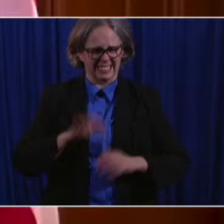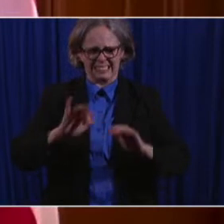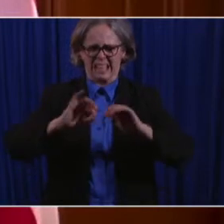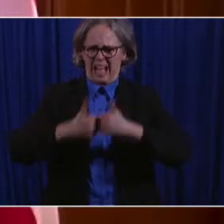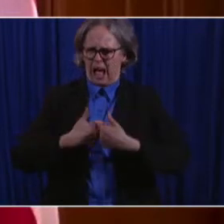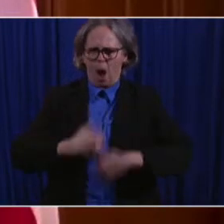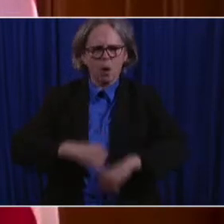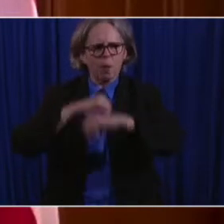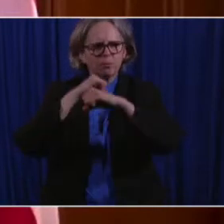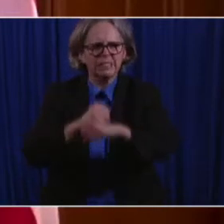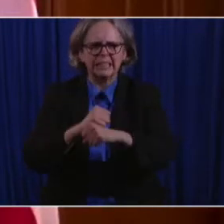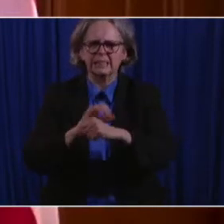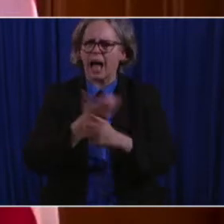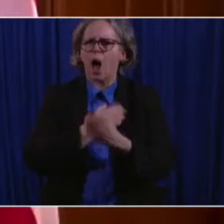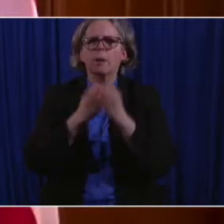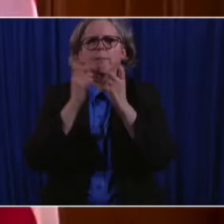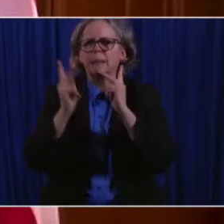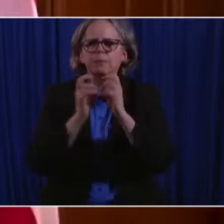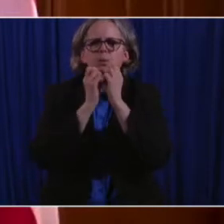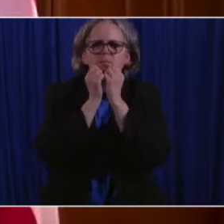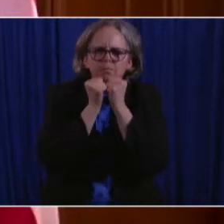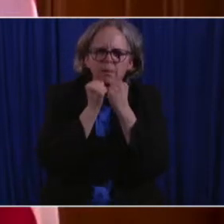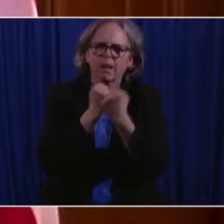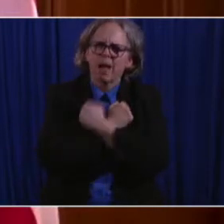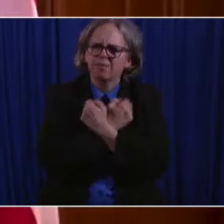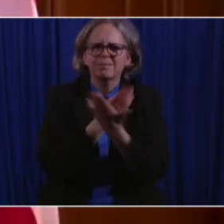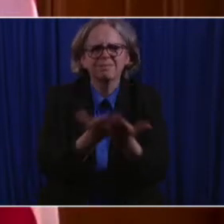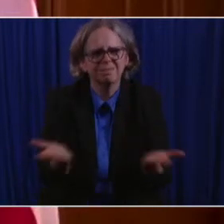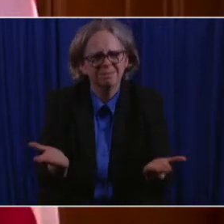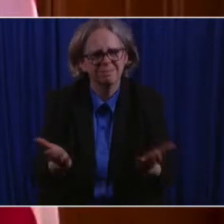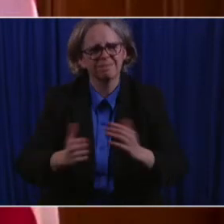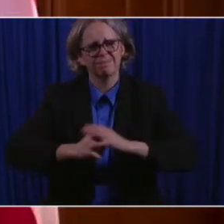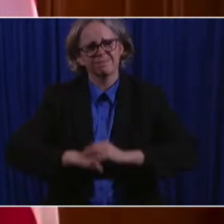and it's where we protect our loved ones in our assisted living.